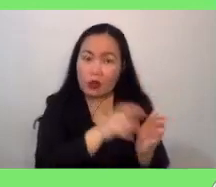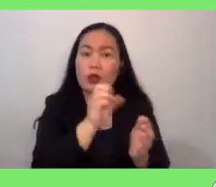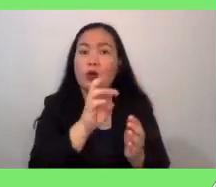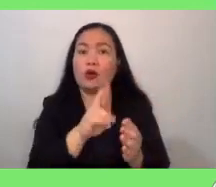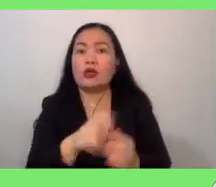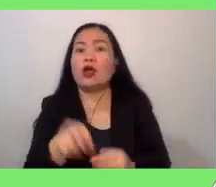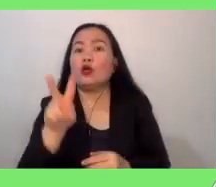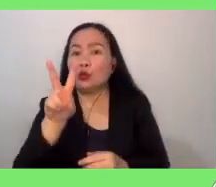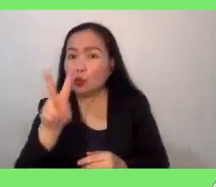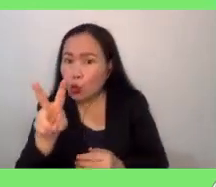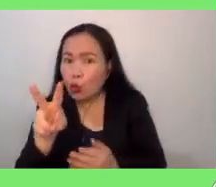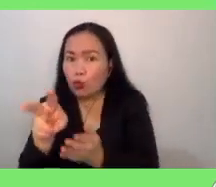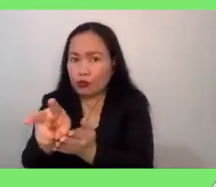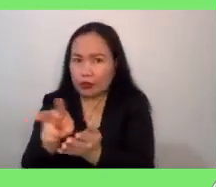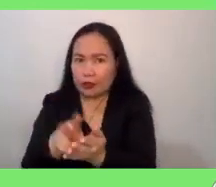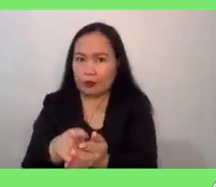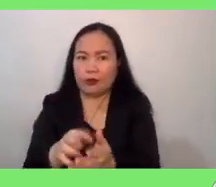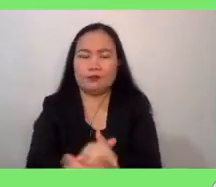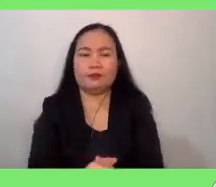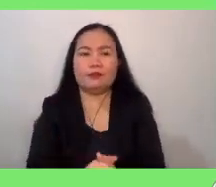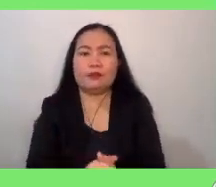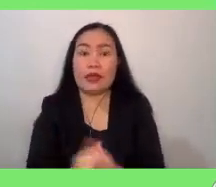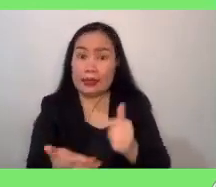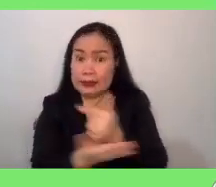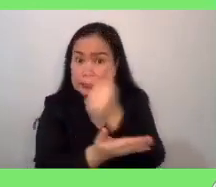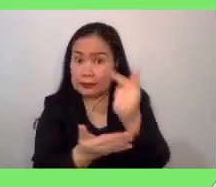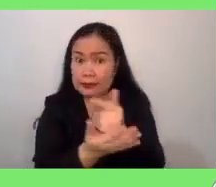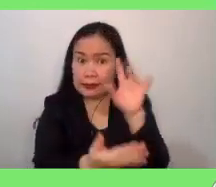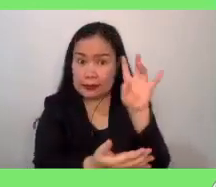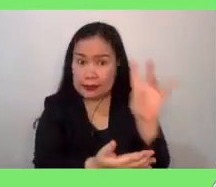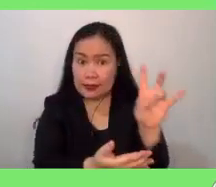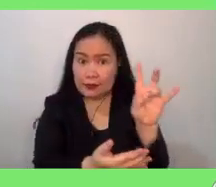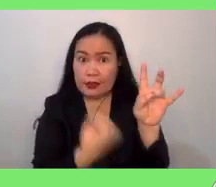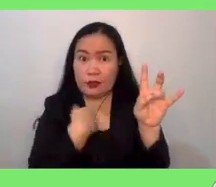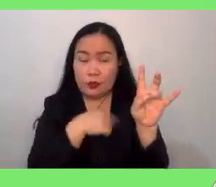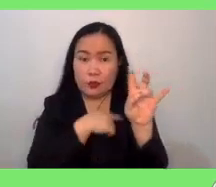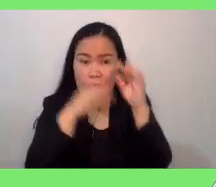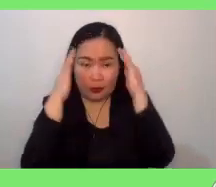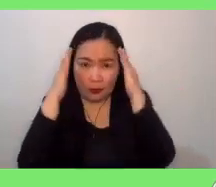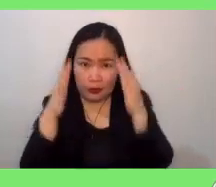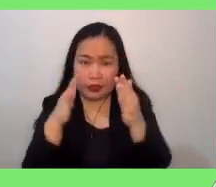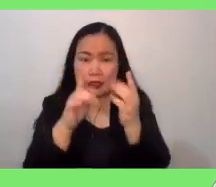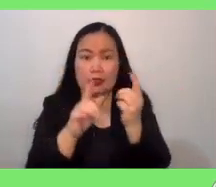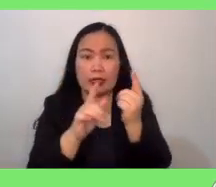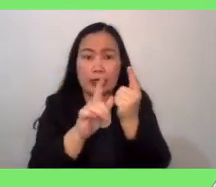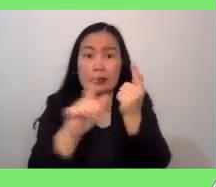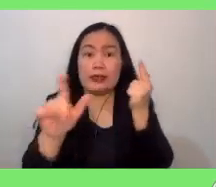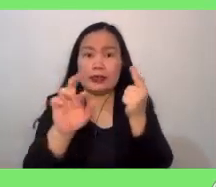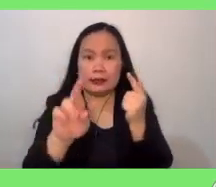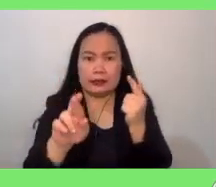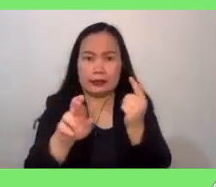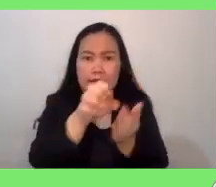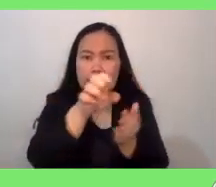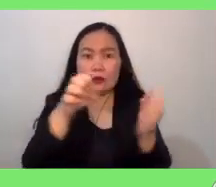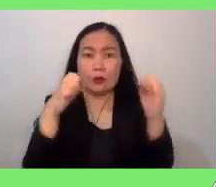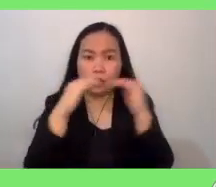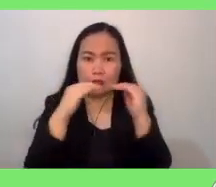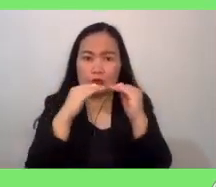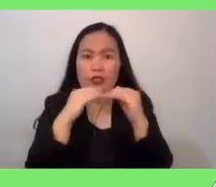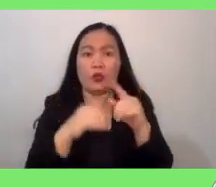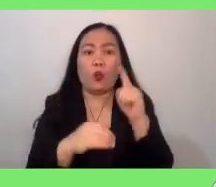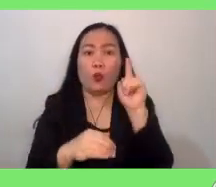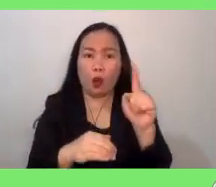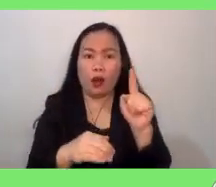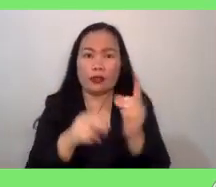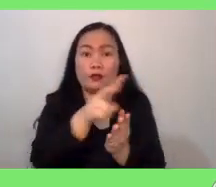variable or in two variables. But in grade 7, ang focus po natin is linear equation